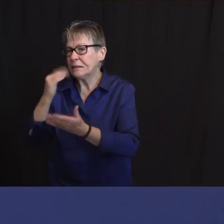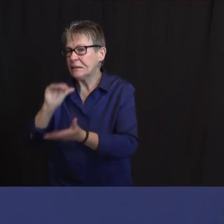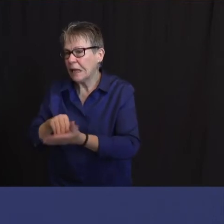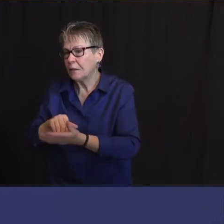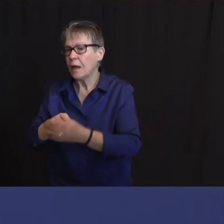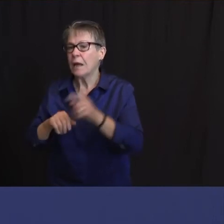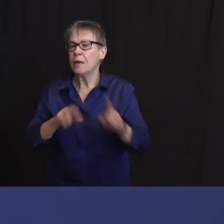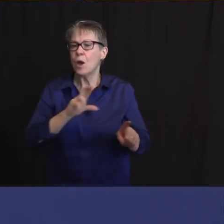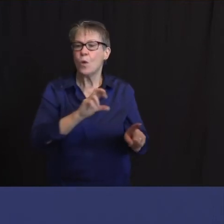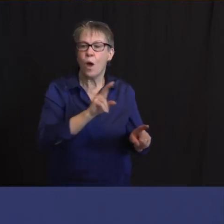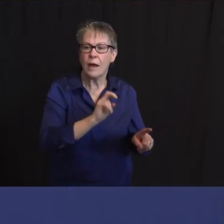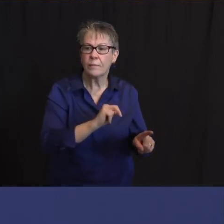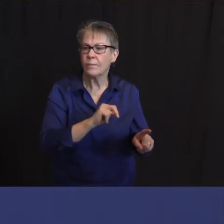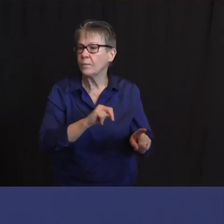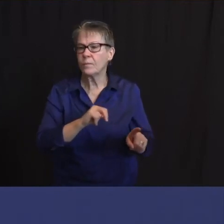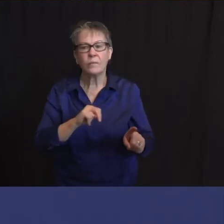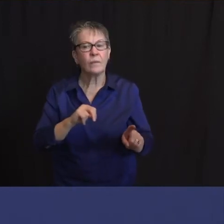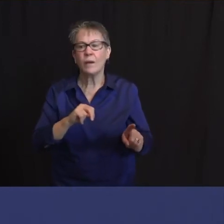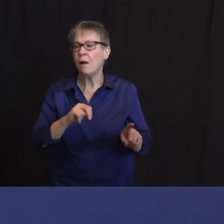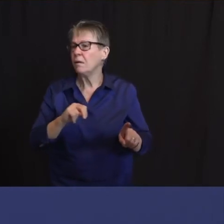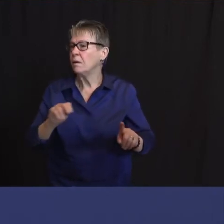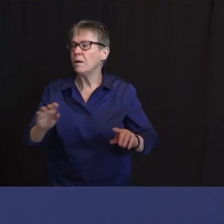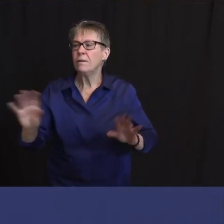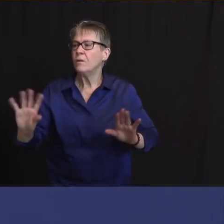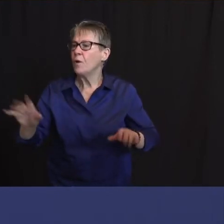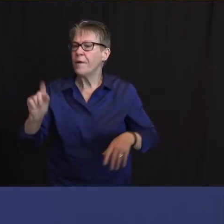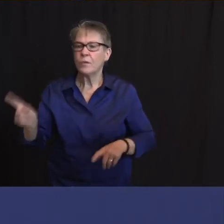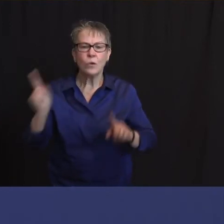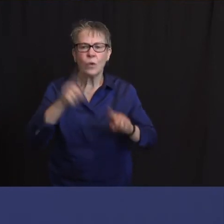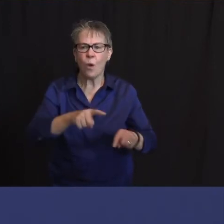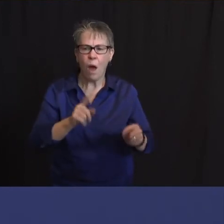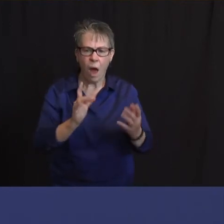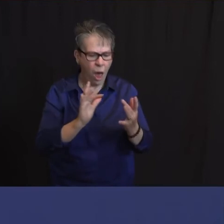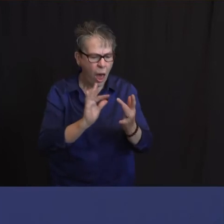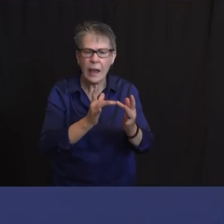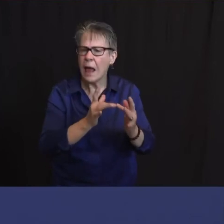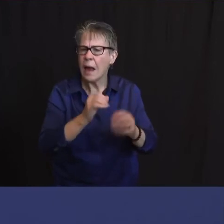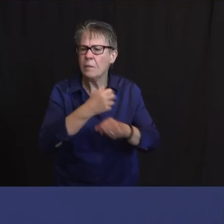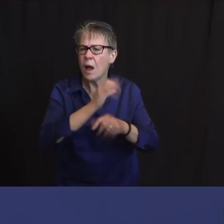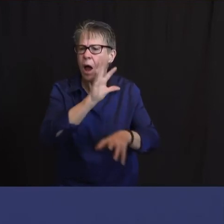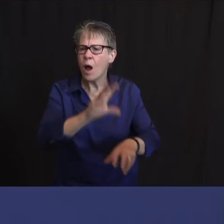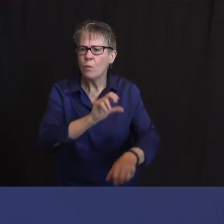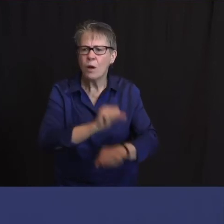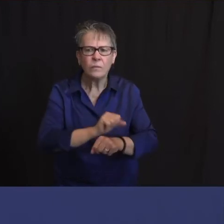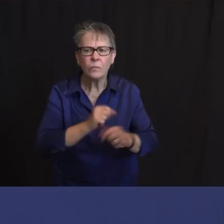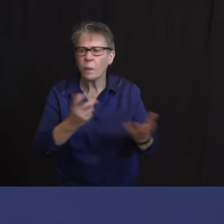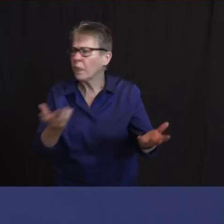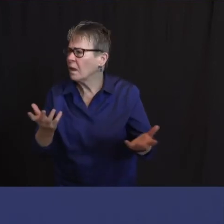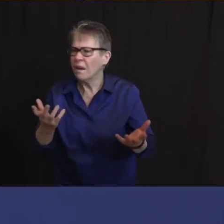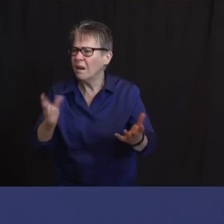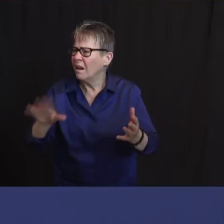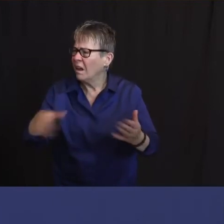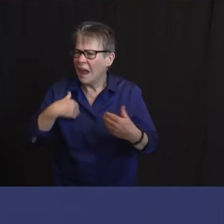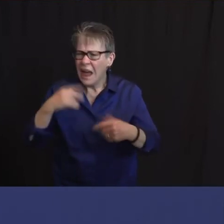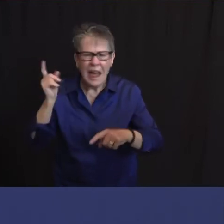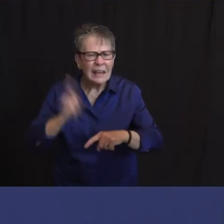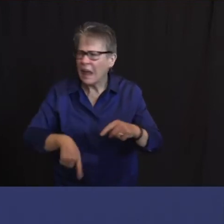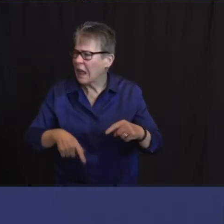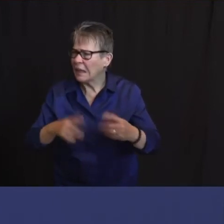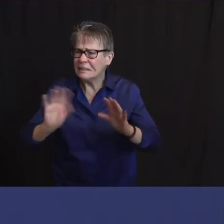the online site to make an appointment. They've tried, they can't do anything, they're panicked, they're older.